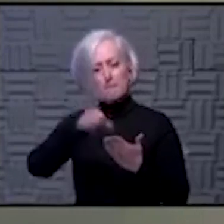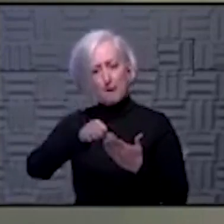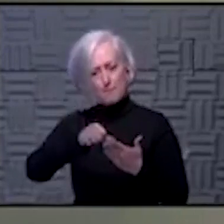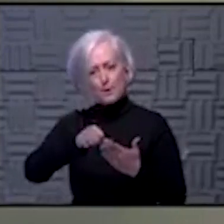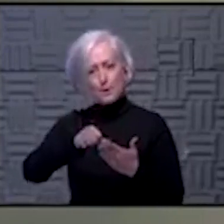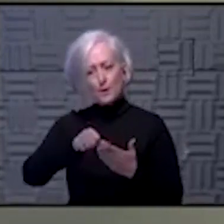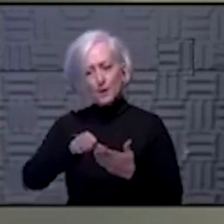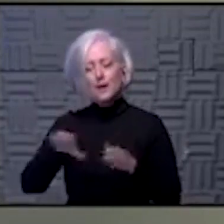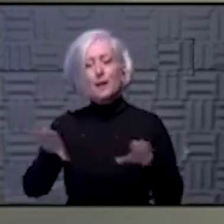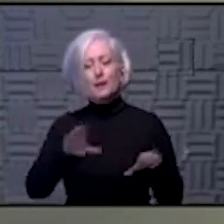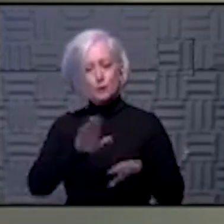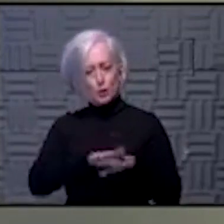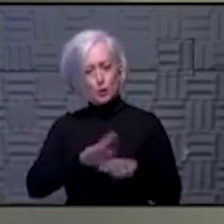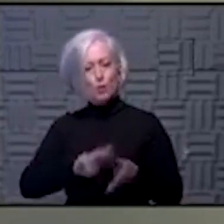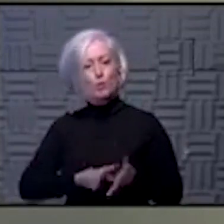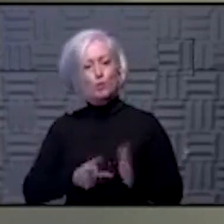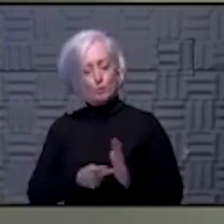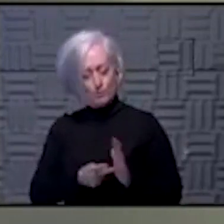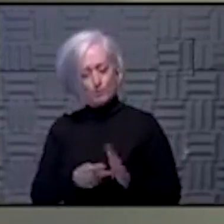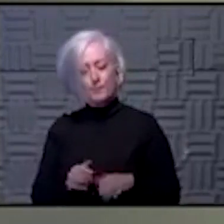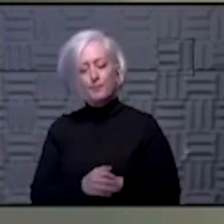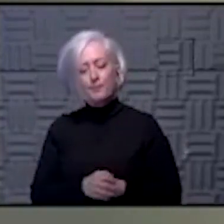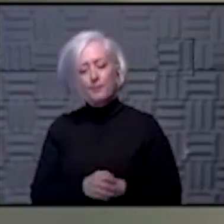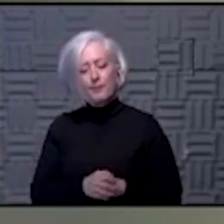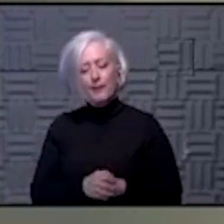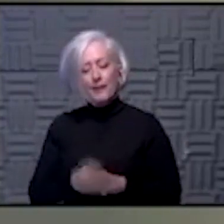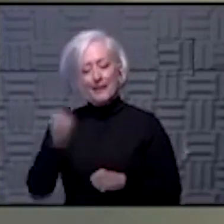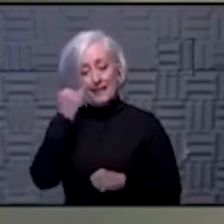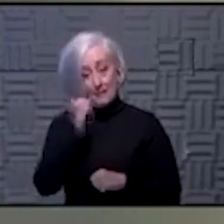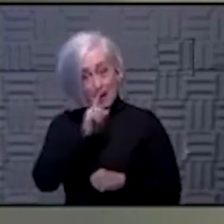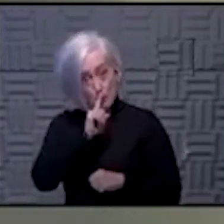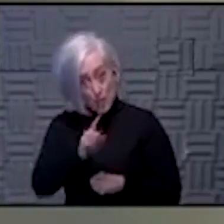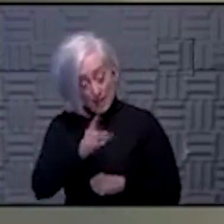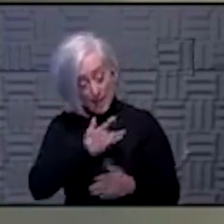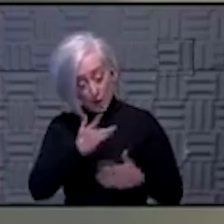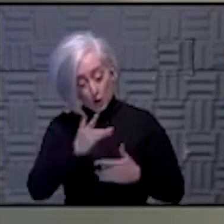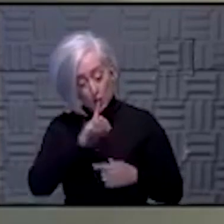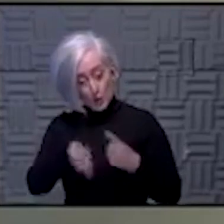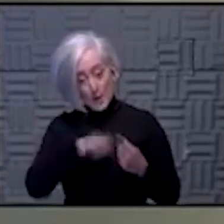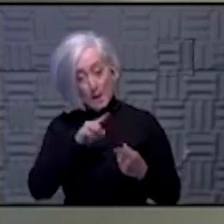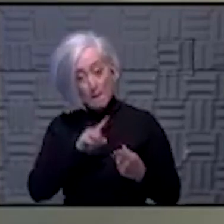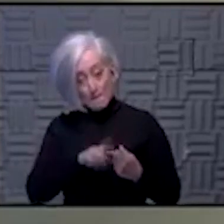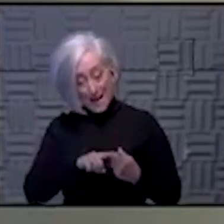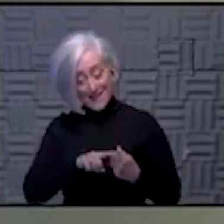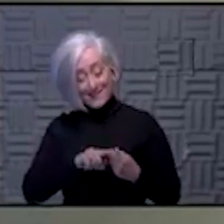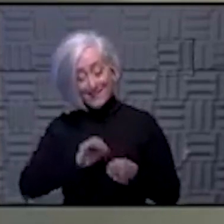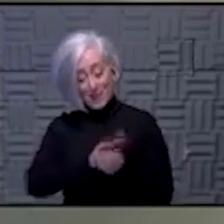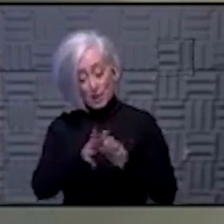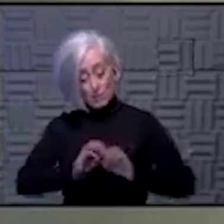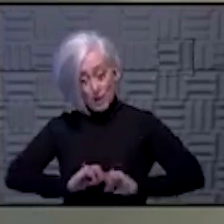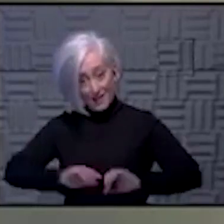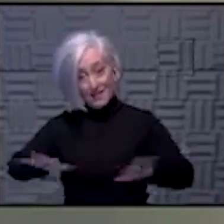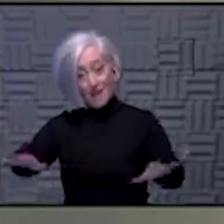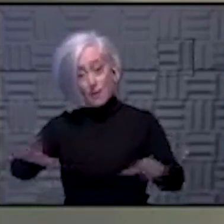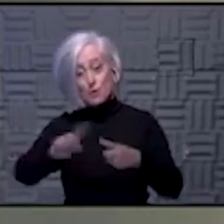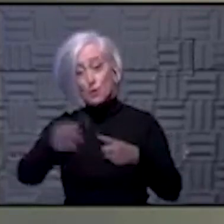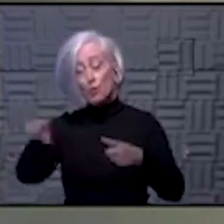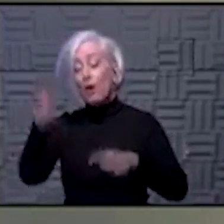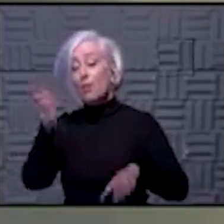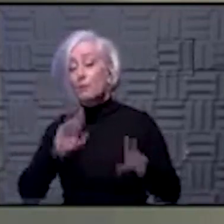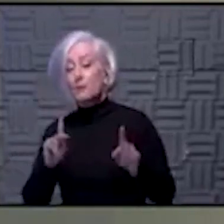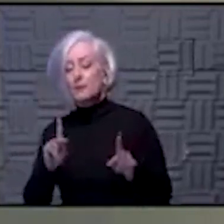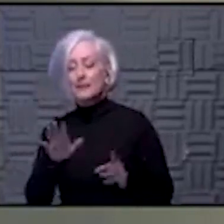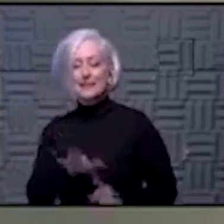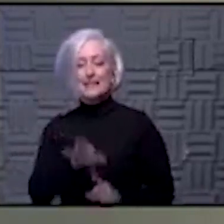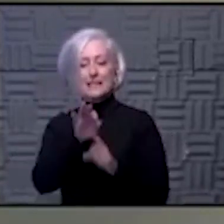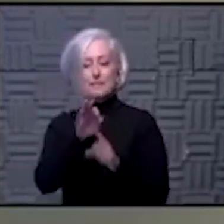do. And so if I'm really concerned about spreading the virus to others, especially my loved ones, then